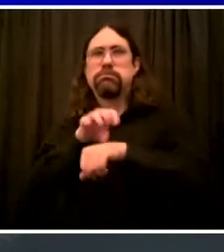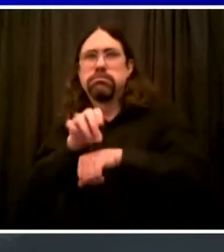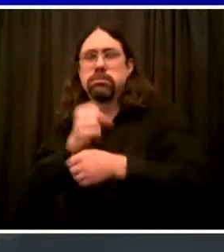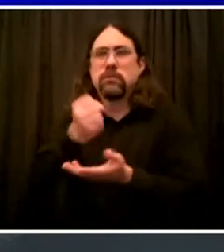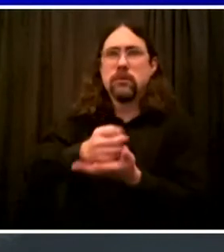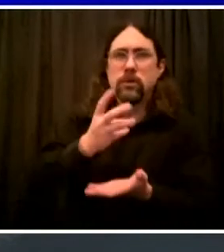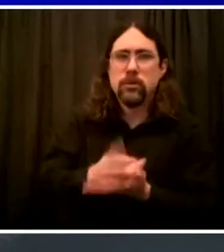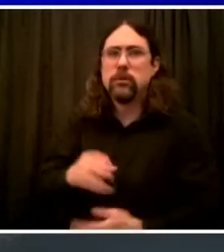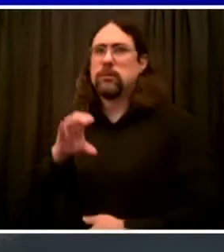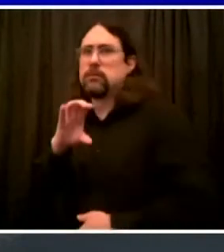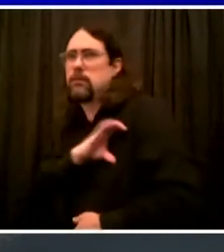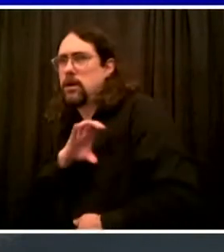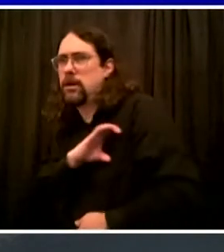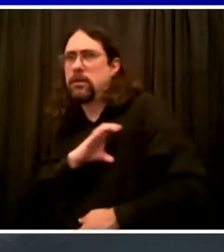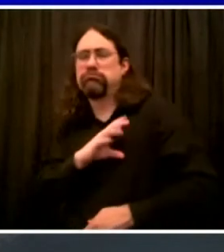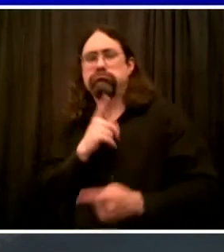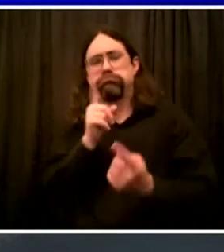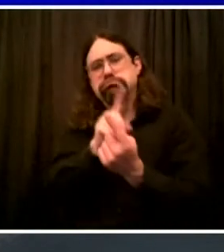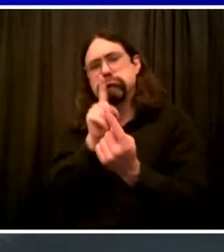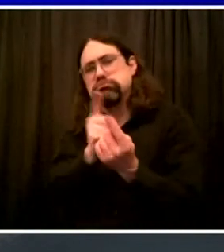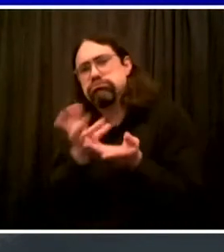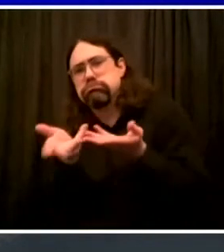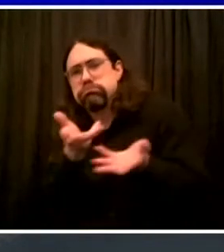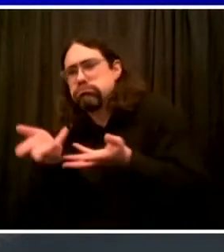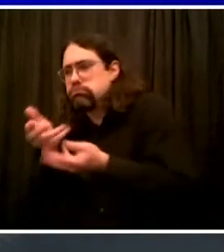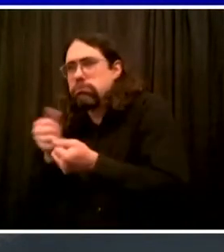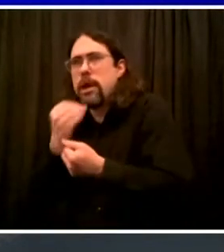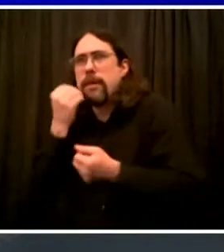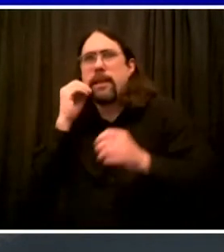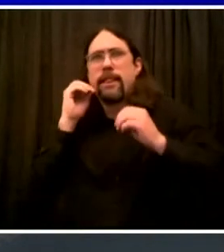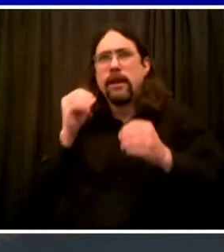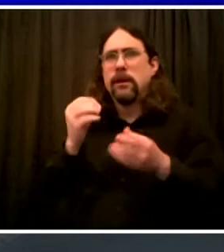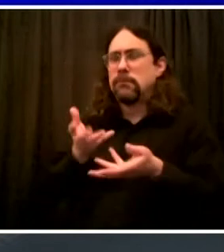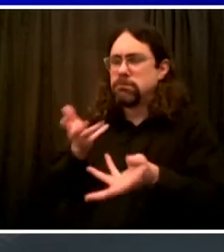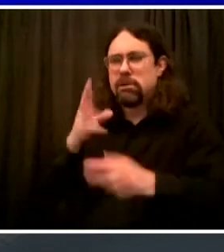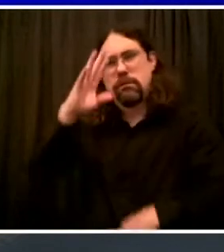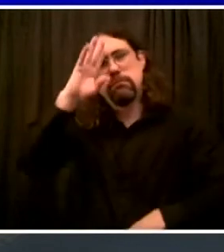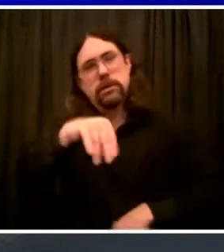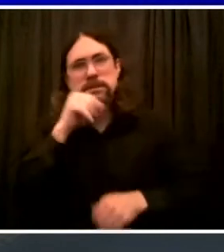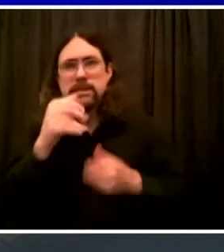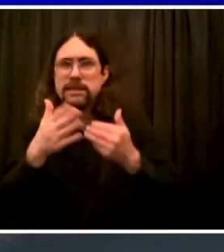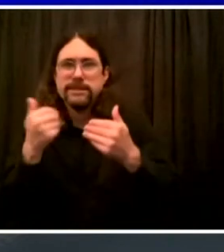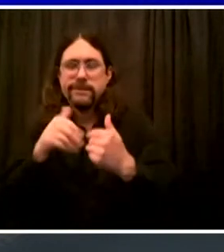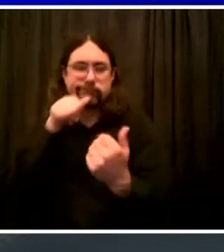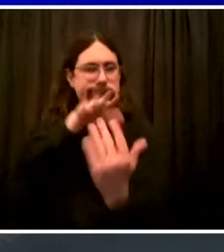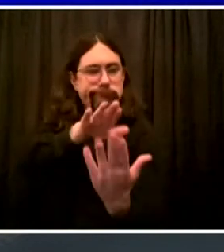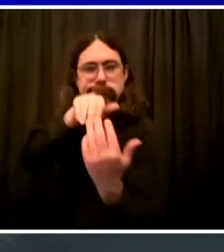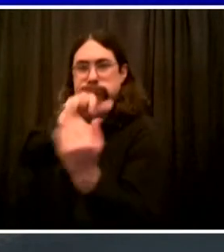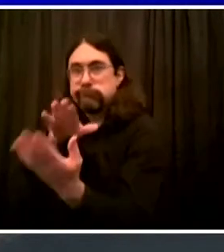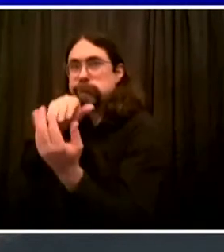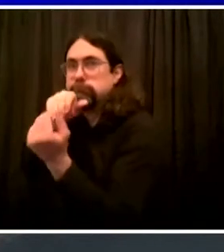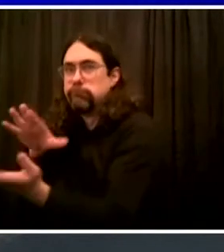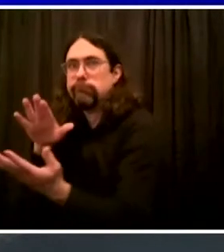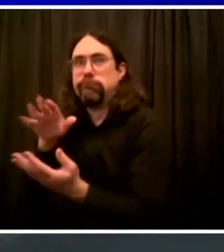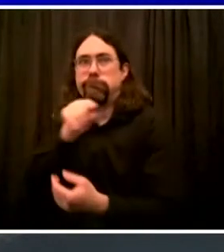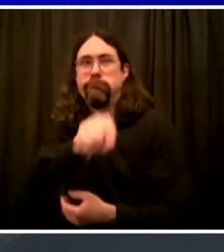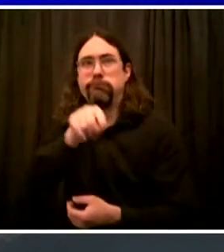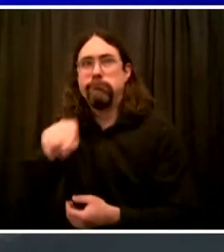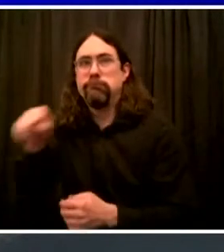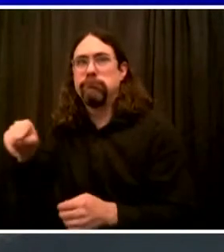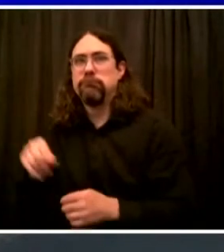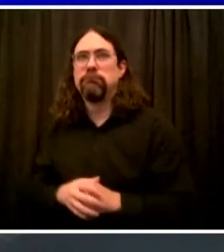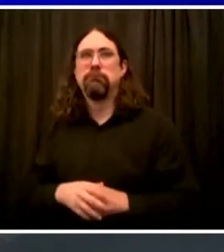easy, but both the homeless outreach workers and the NYPD officers who do this work, they're doing something so important and